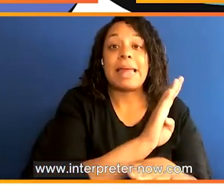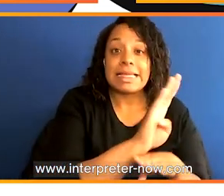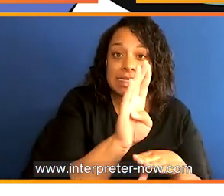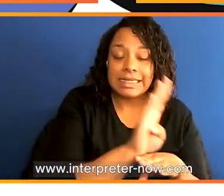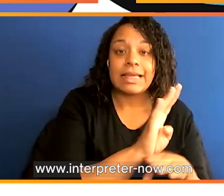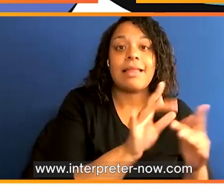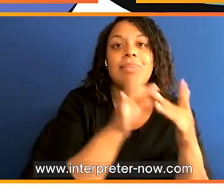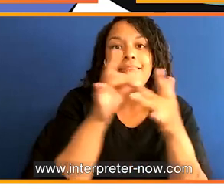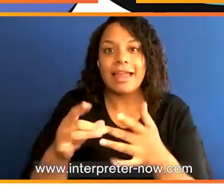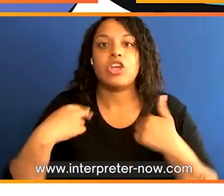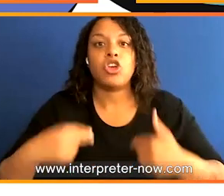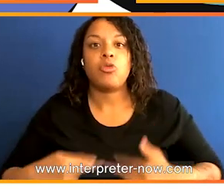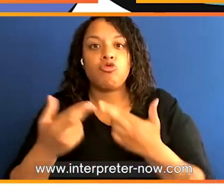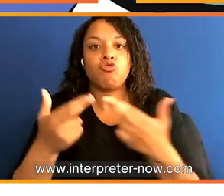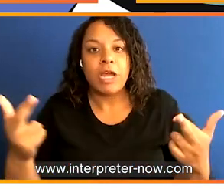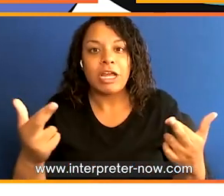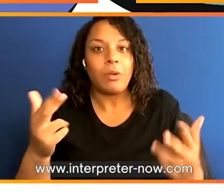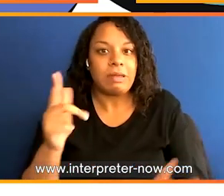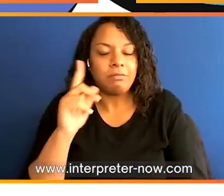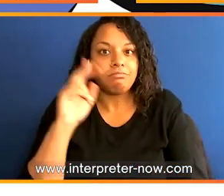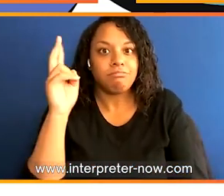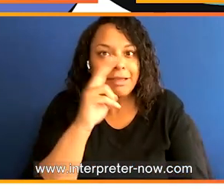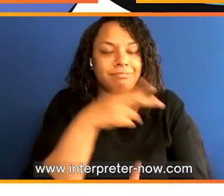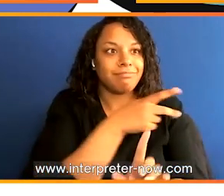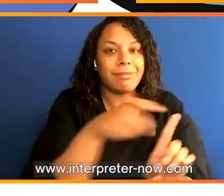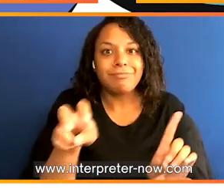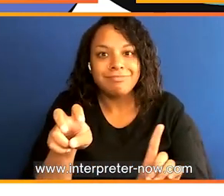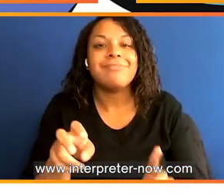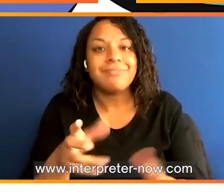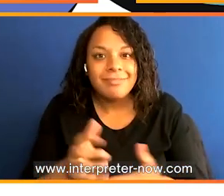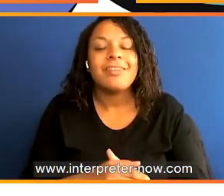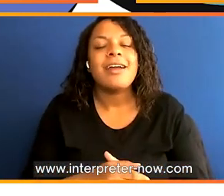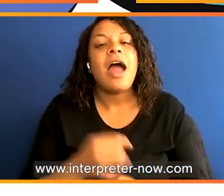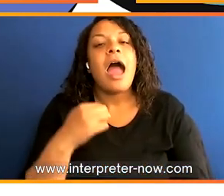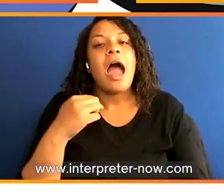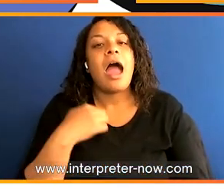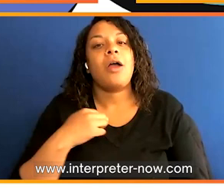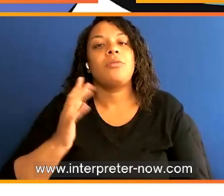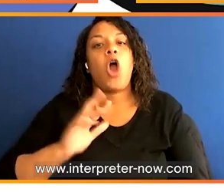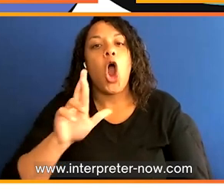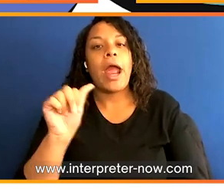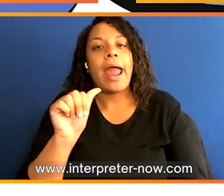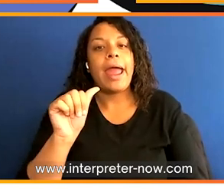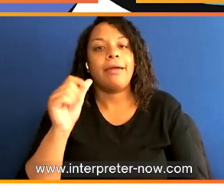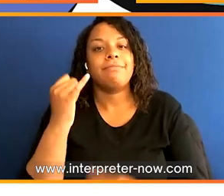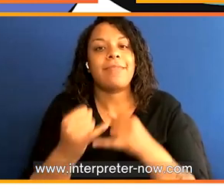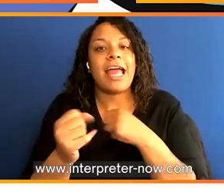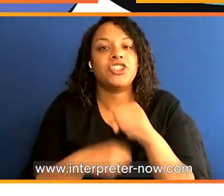led me to human resources accidentally. I was a resident advisor in my